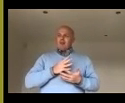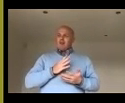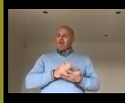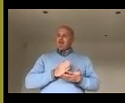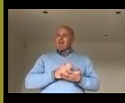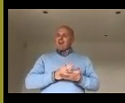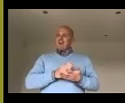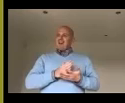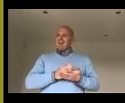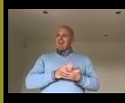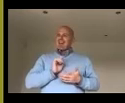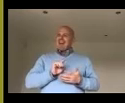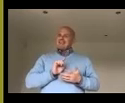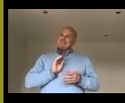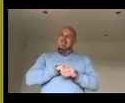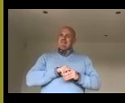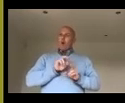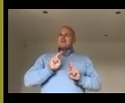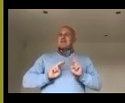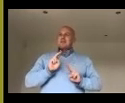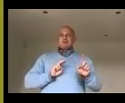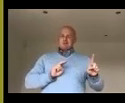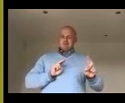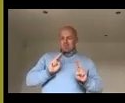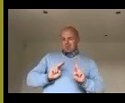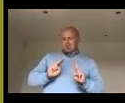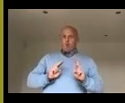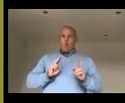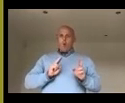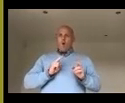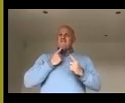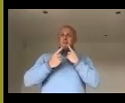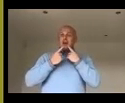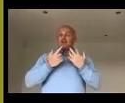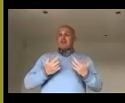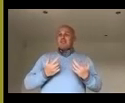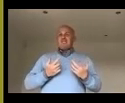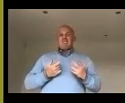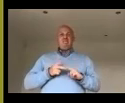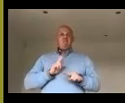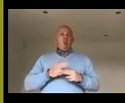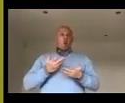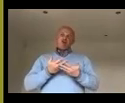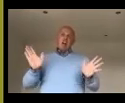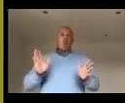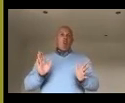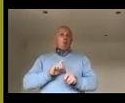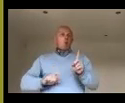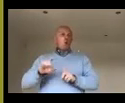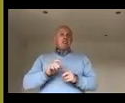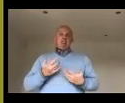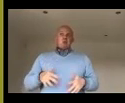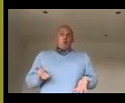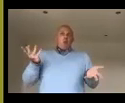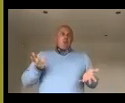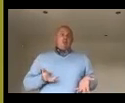the assessment. You know, if you're working generally with the community, that's fine, but it's useful for us to know how many projects